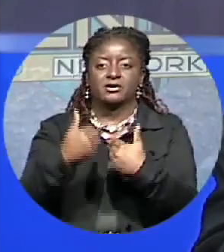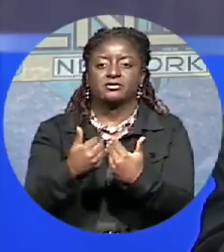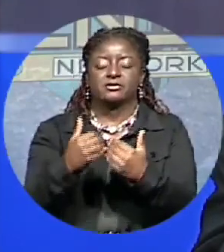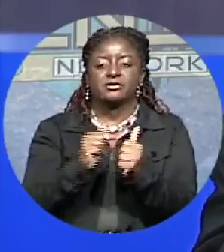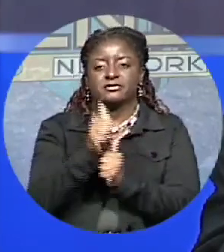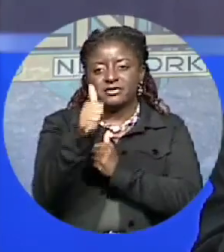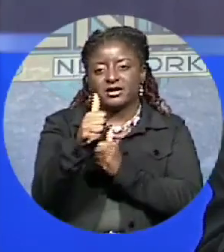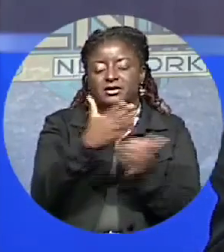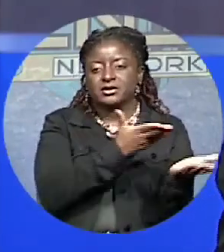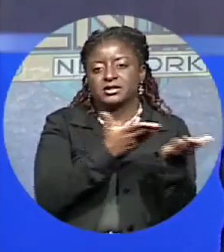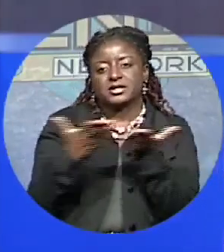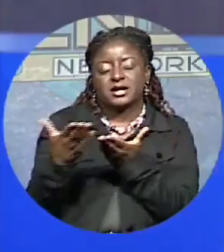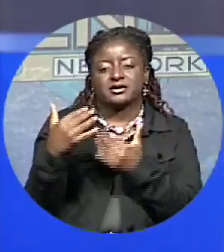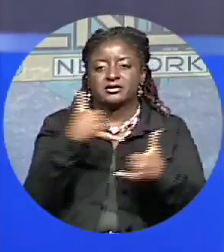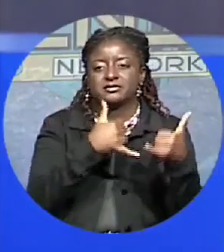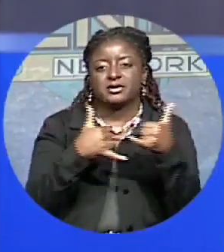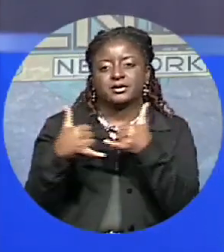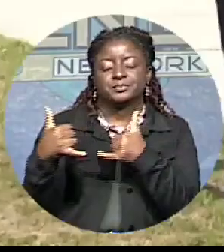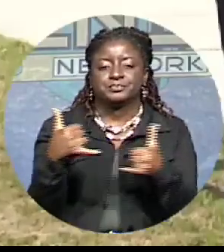prepared to take their fight.